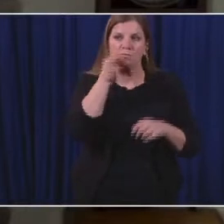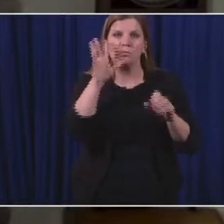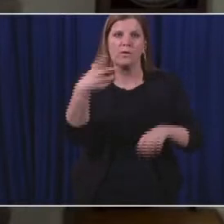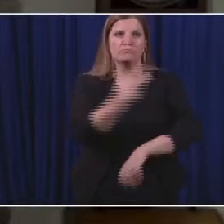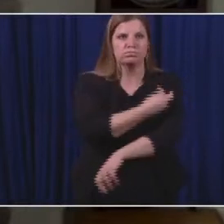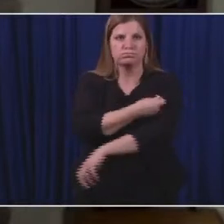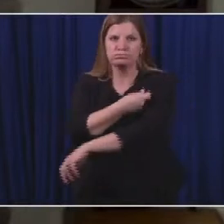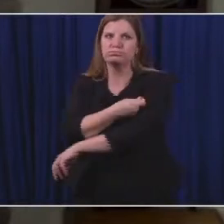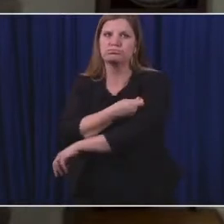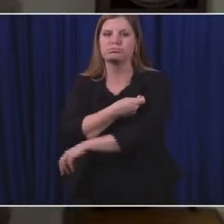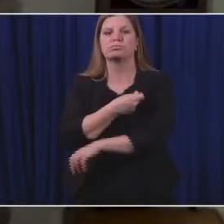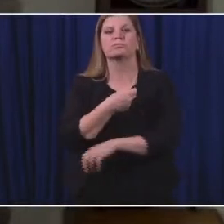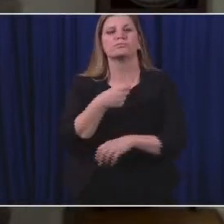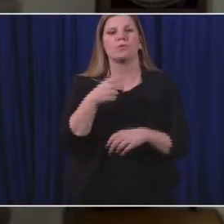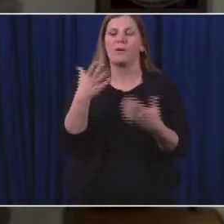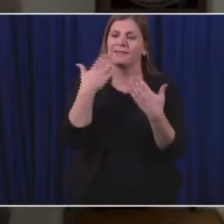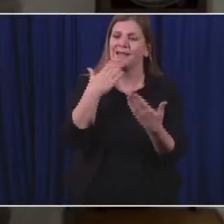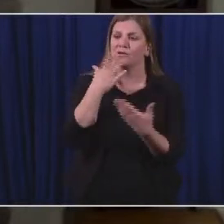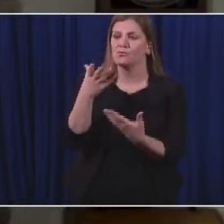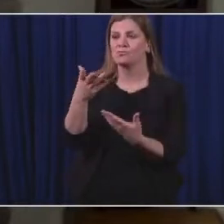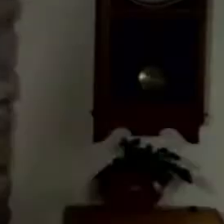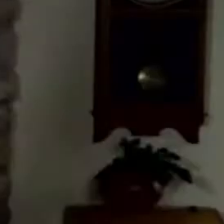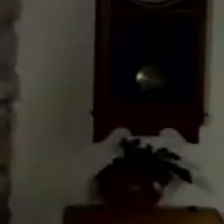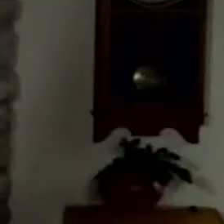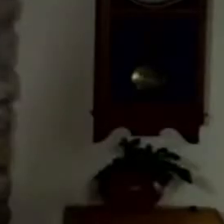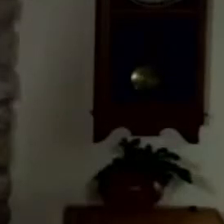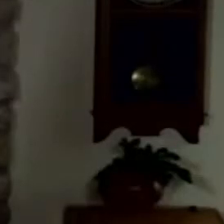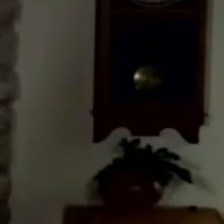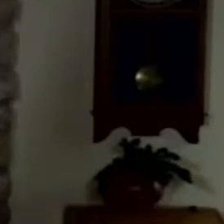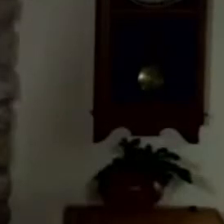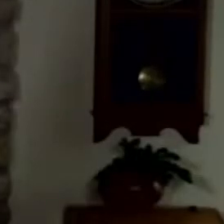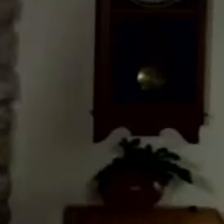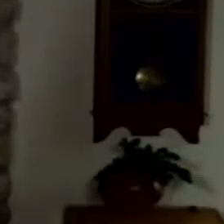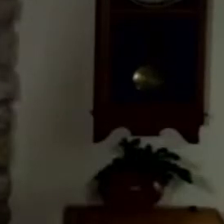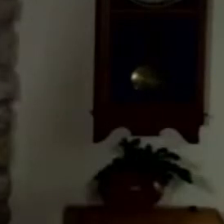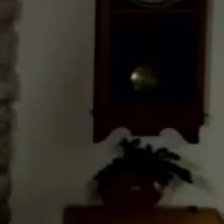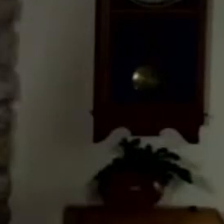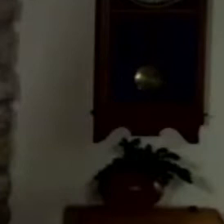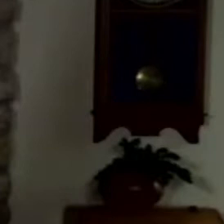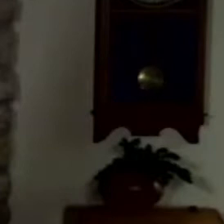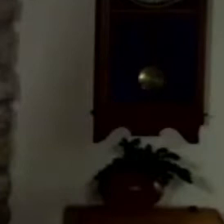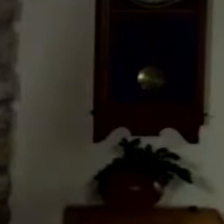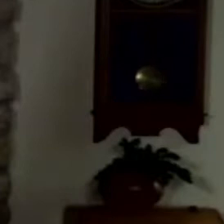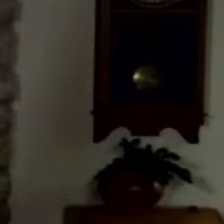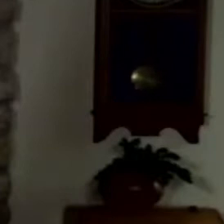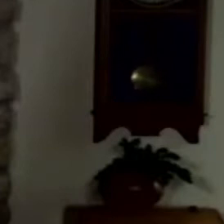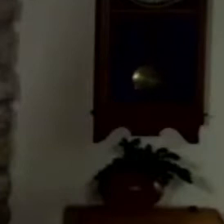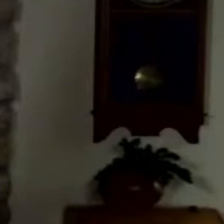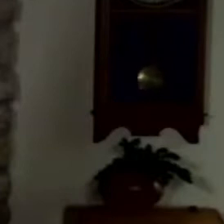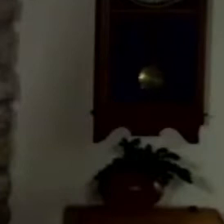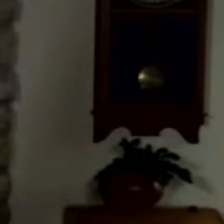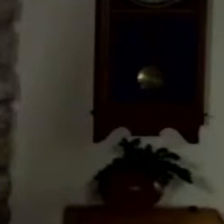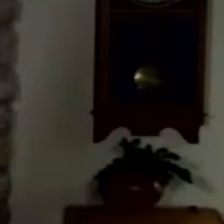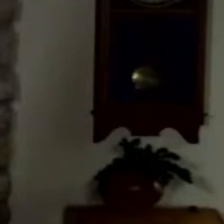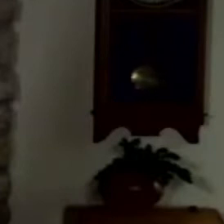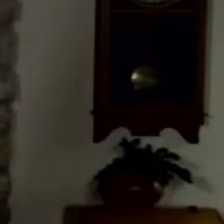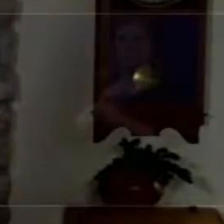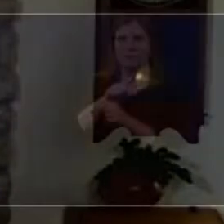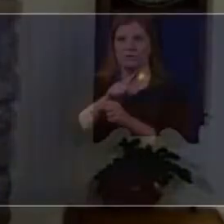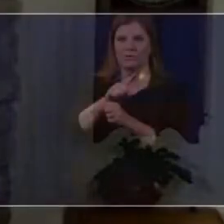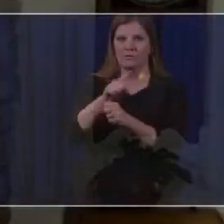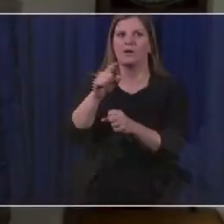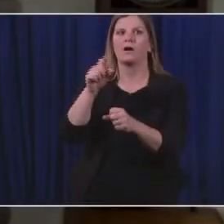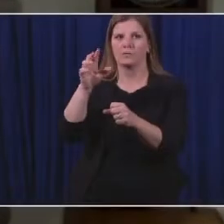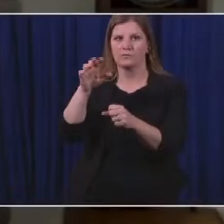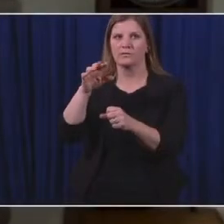for being part of that today, and thank you for what you do each and every day to take care of our